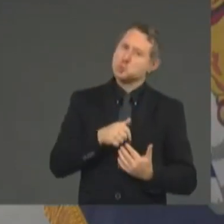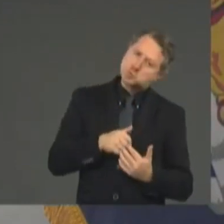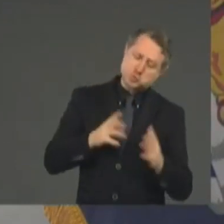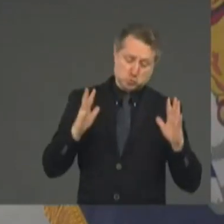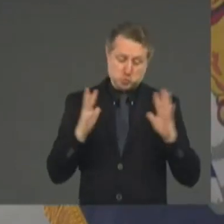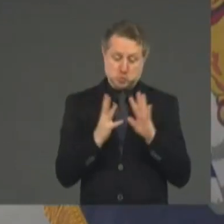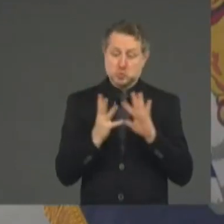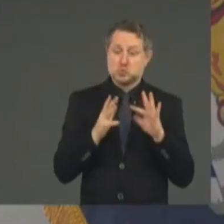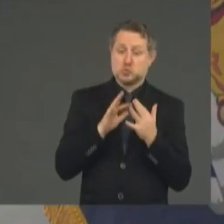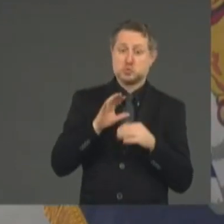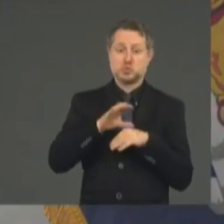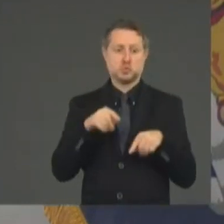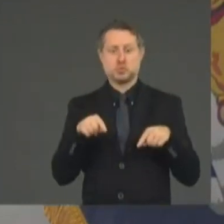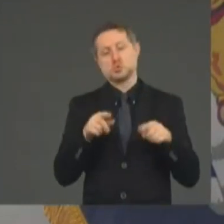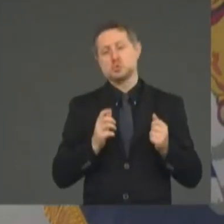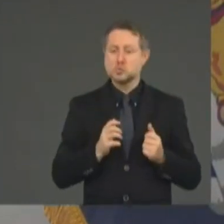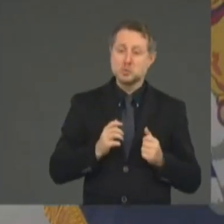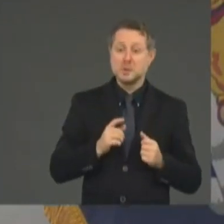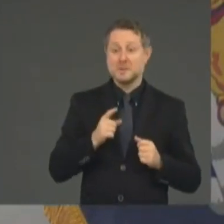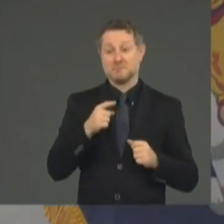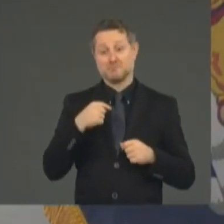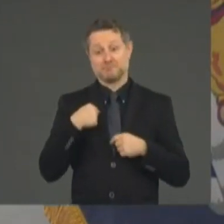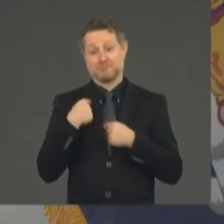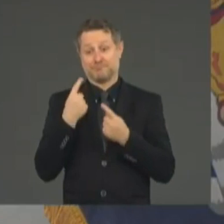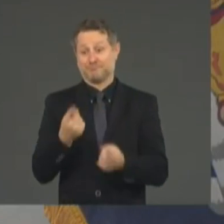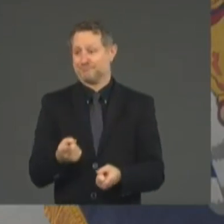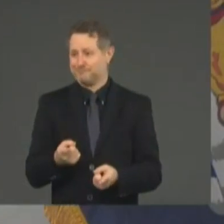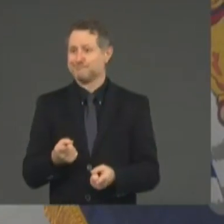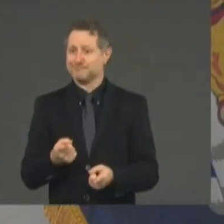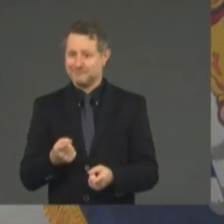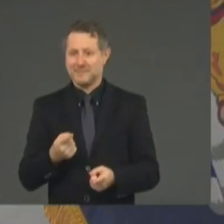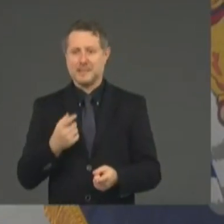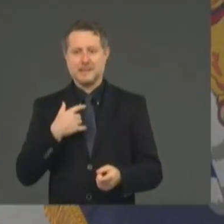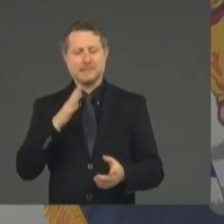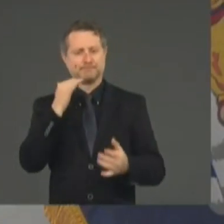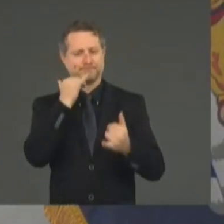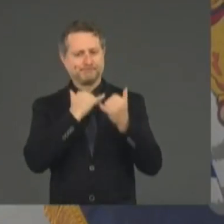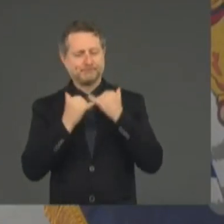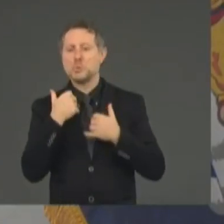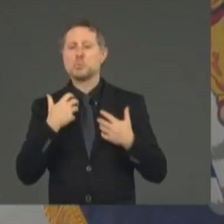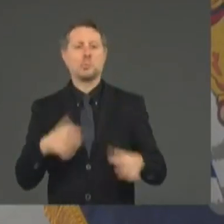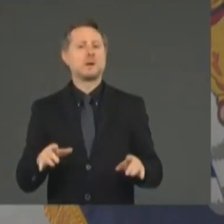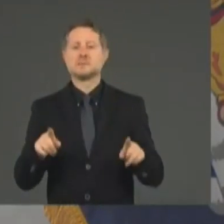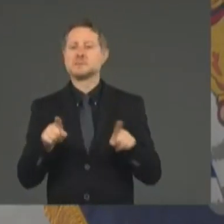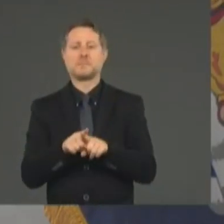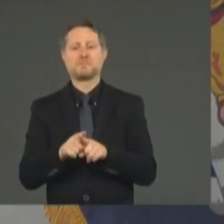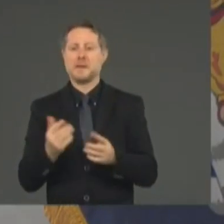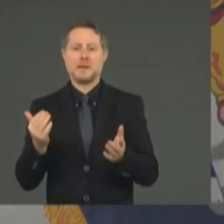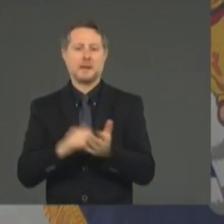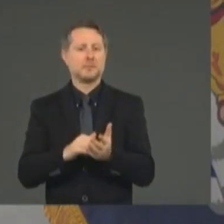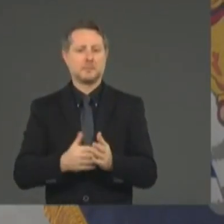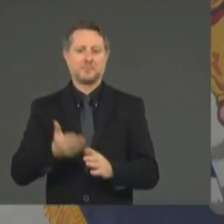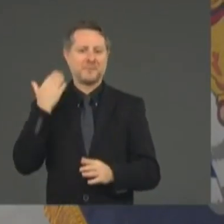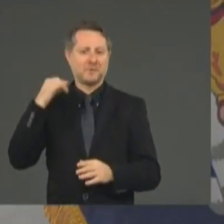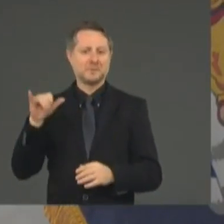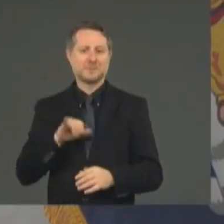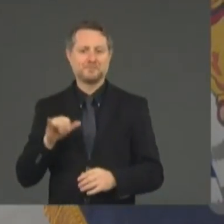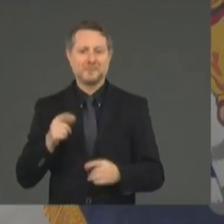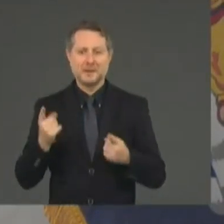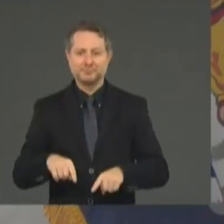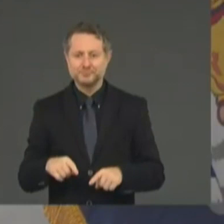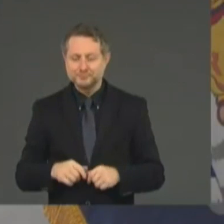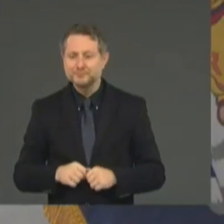we learned, right? We've made mistakes, so let's not make the same mistakes twice. We had the